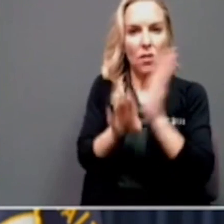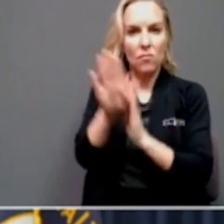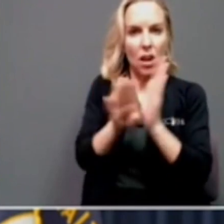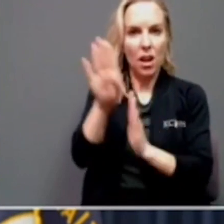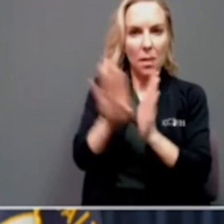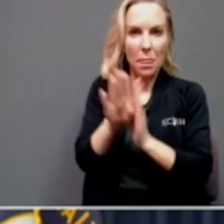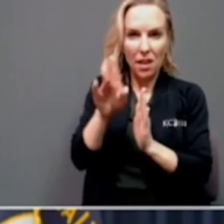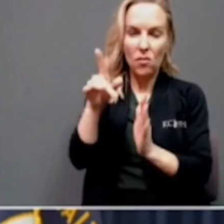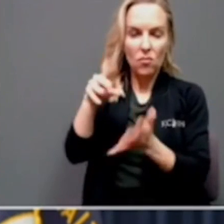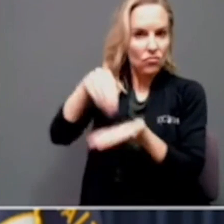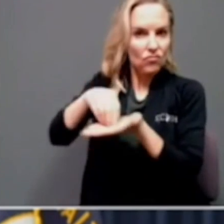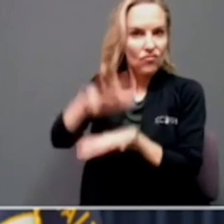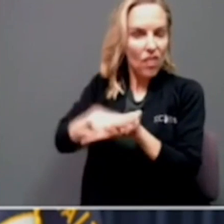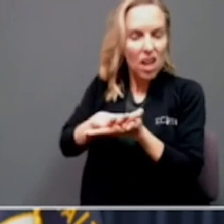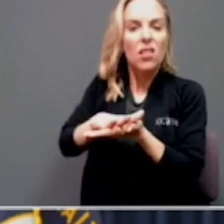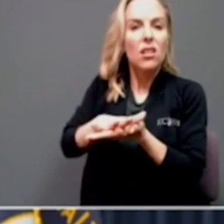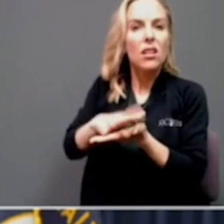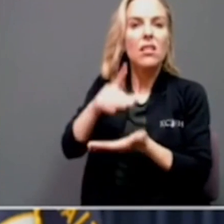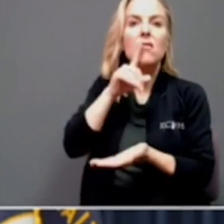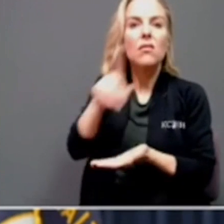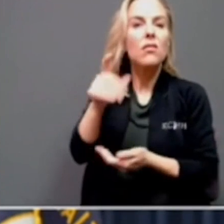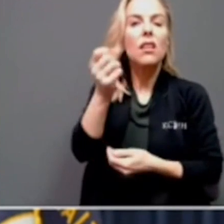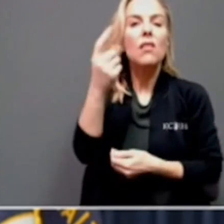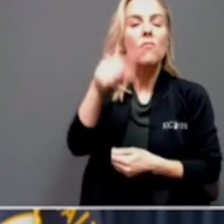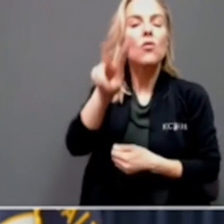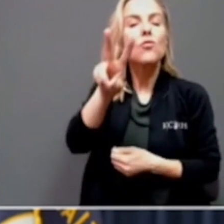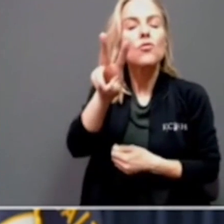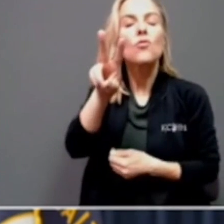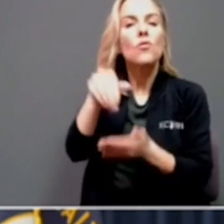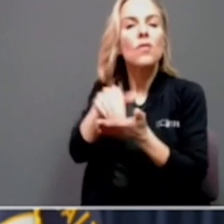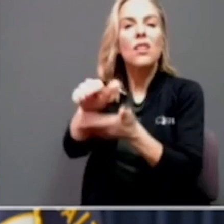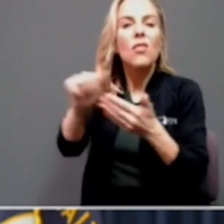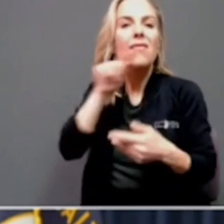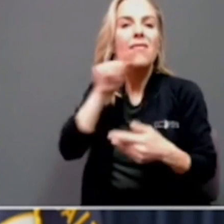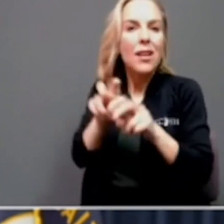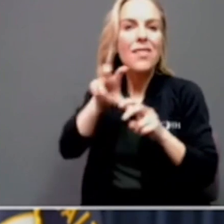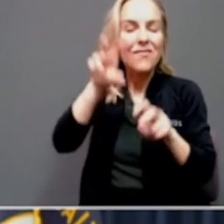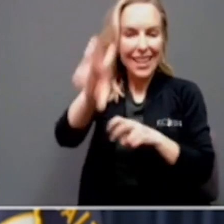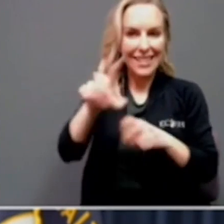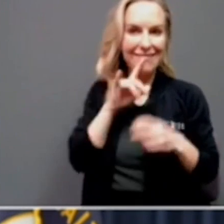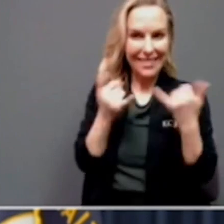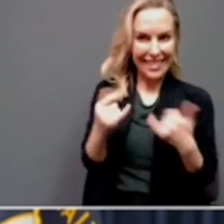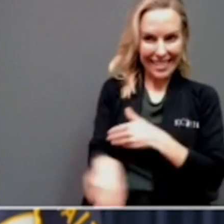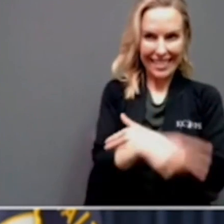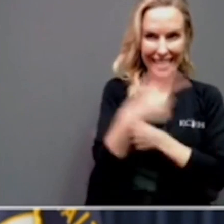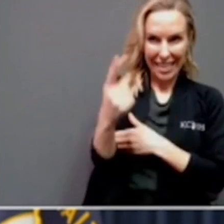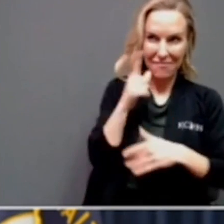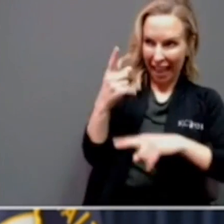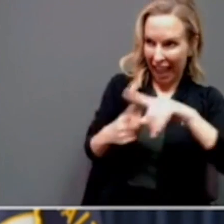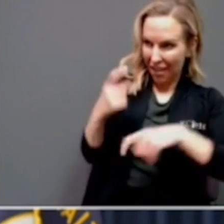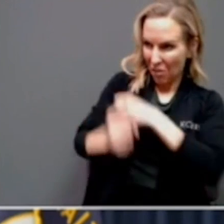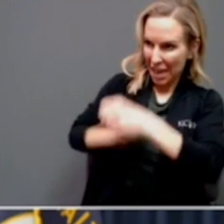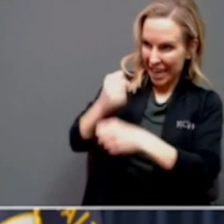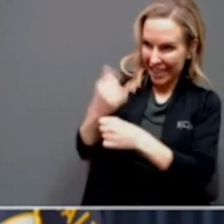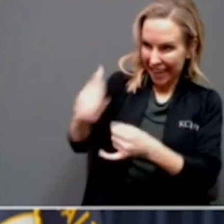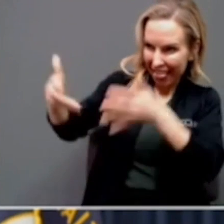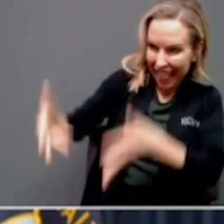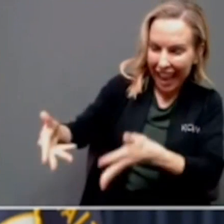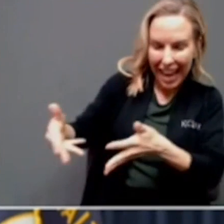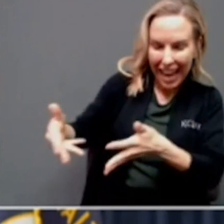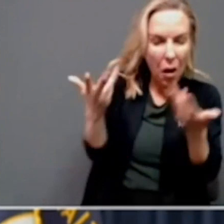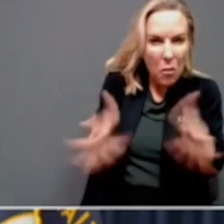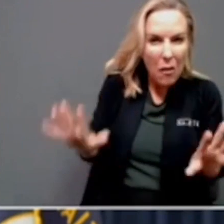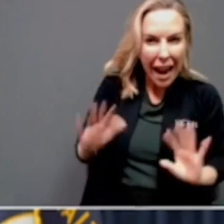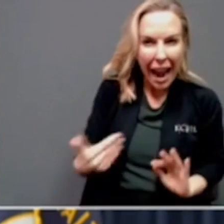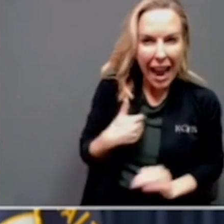billion in new private sector investment. As we sit here today, not yet halfway through the year, already at